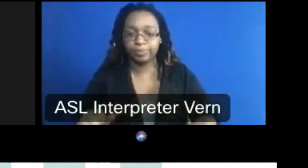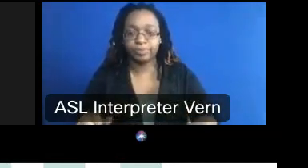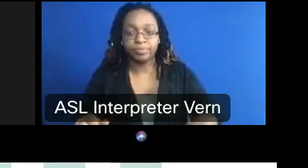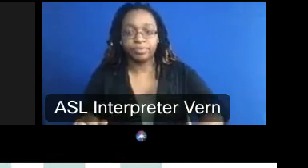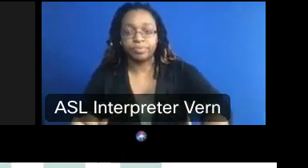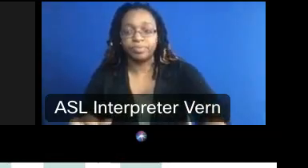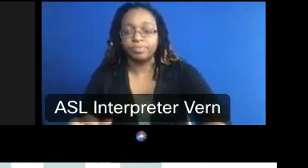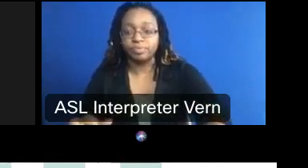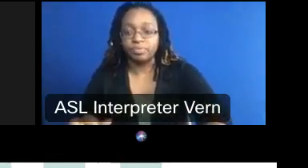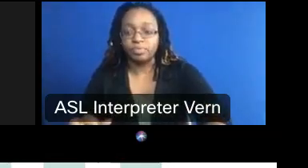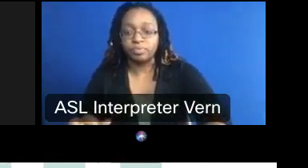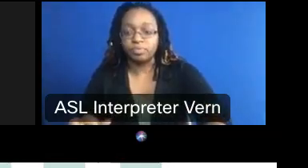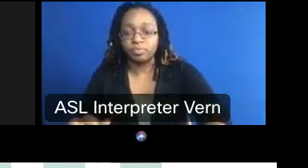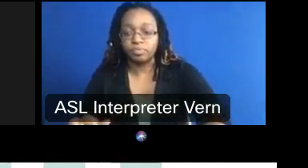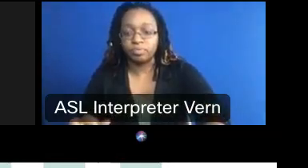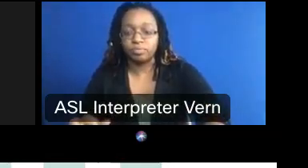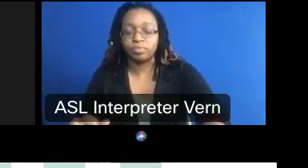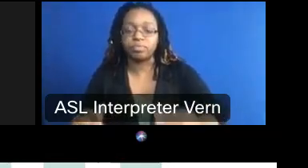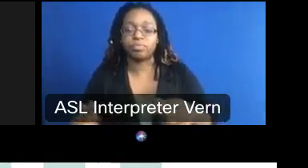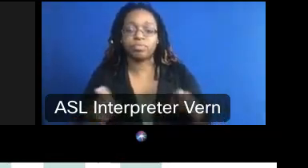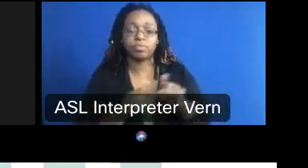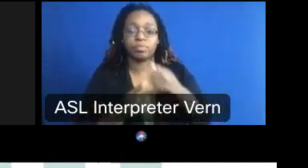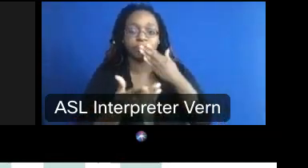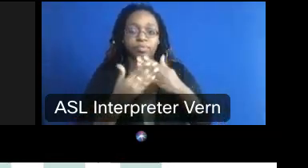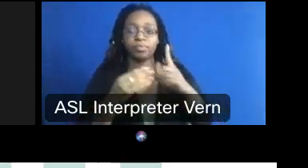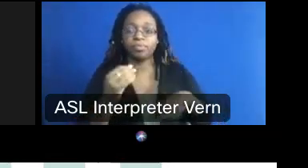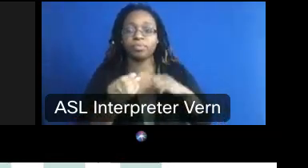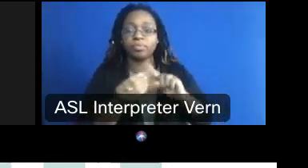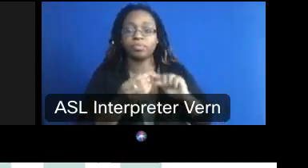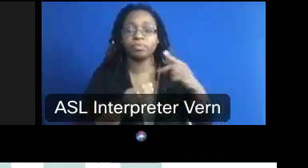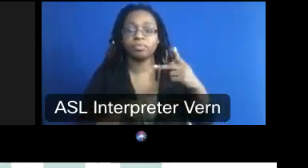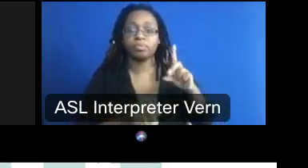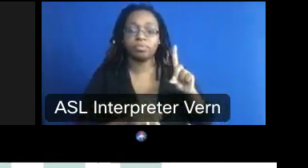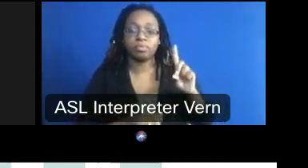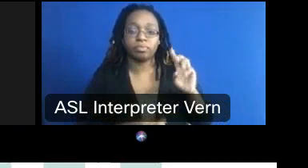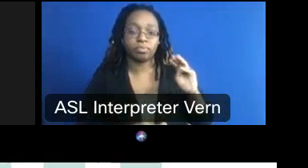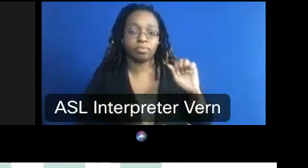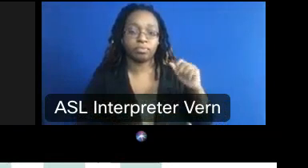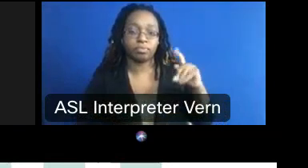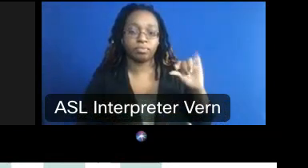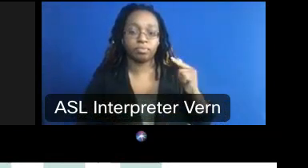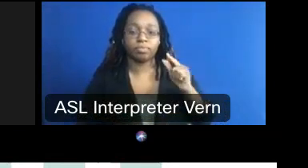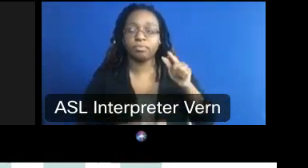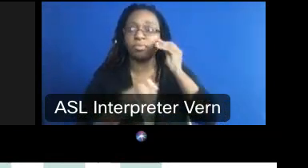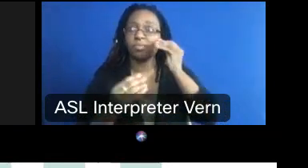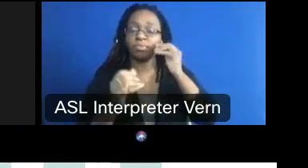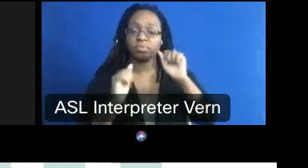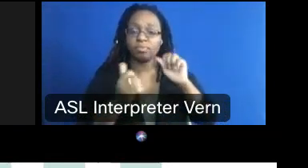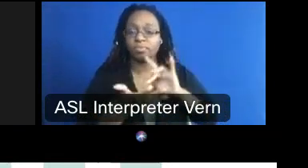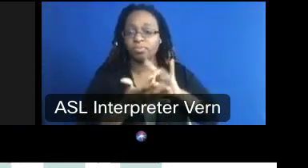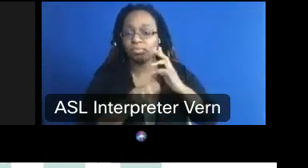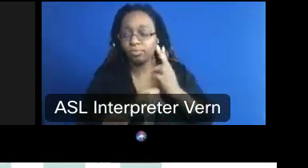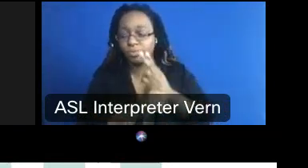Another great thing about pod mapping is that you can utilize this information and